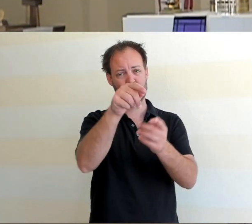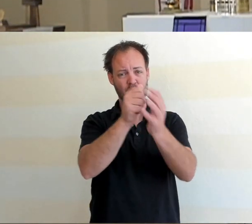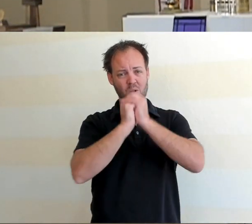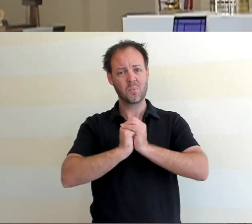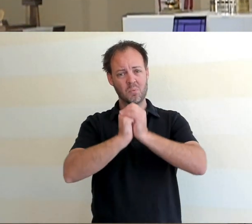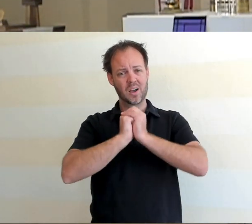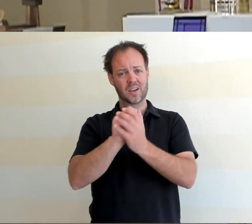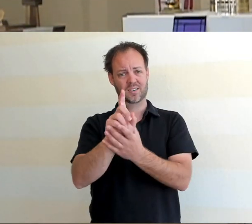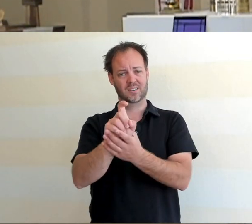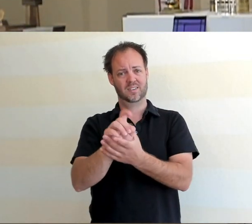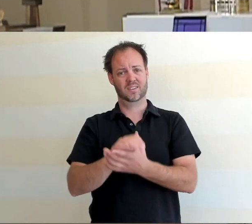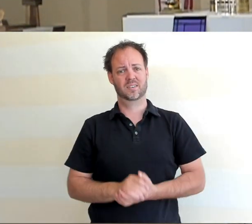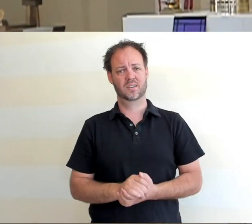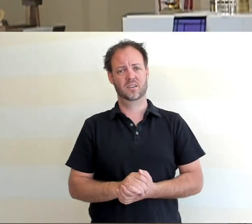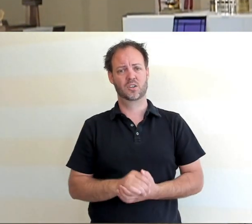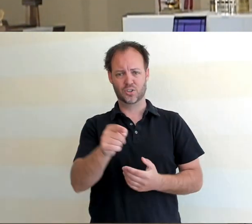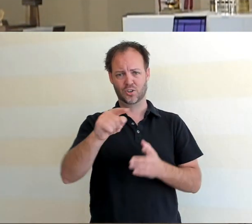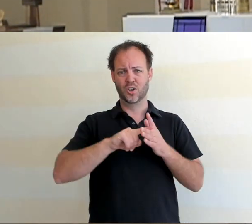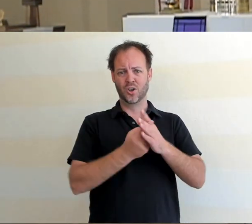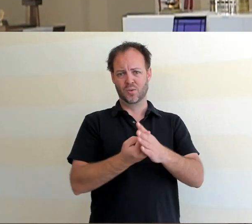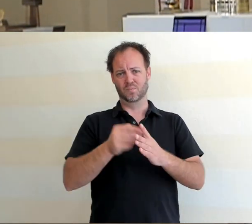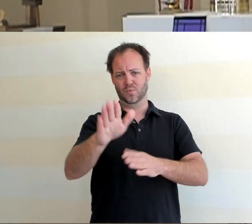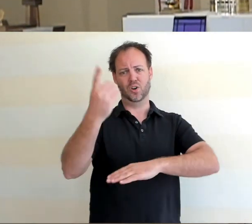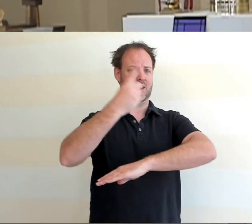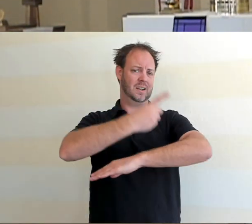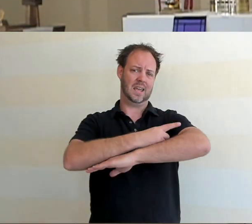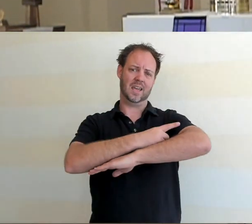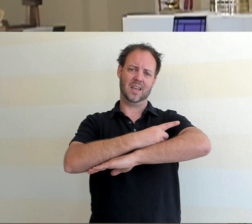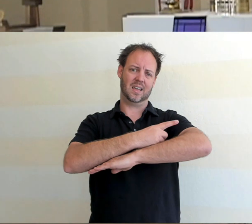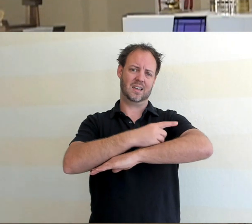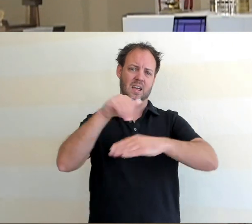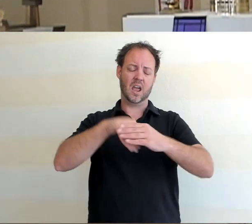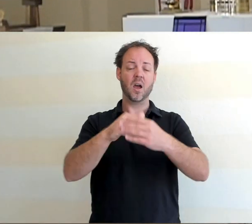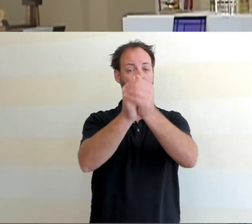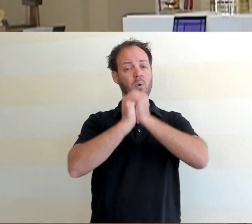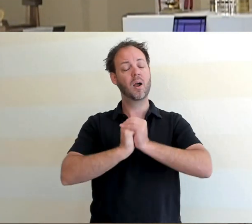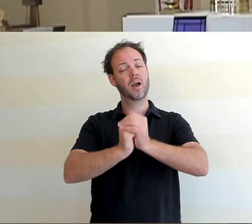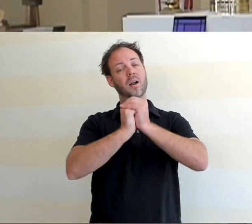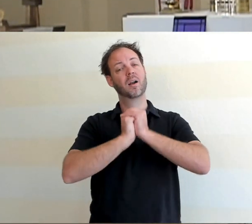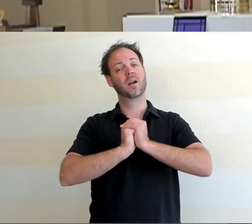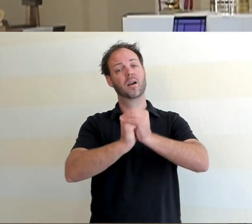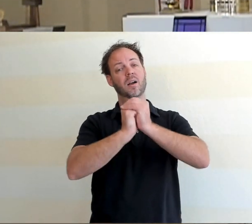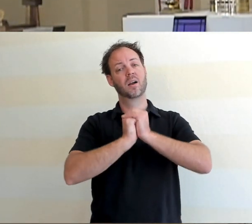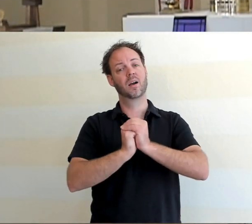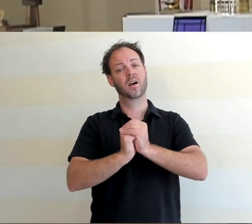pray? Do you start your day in prayer?